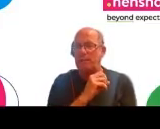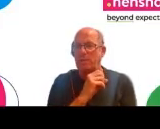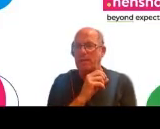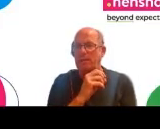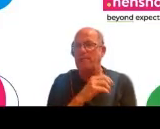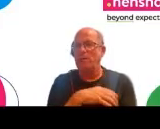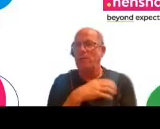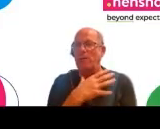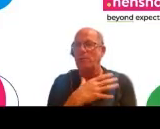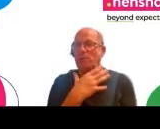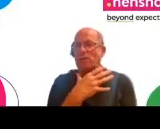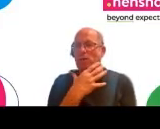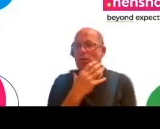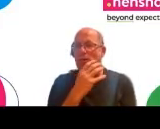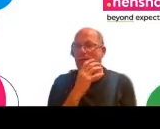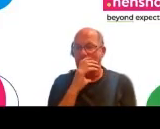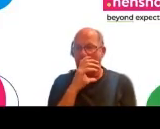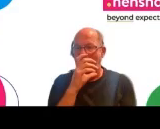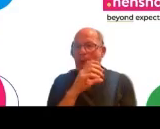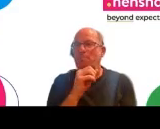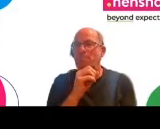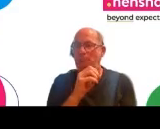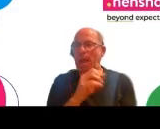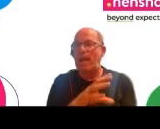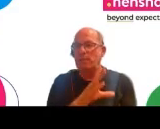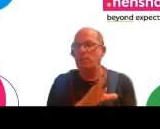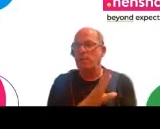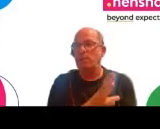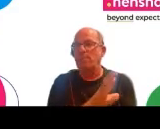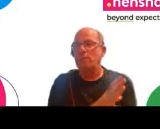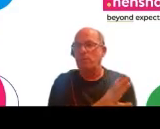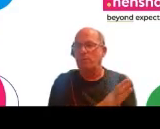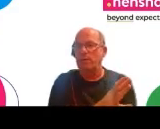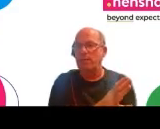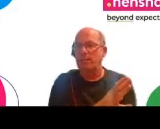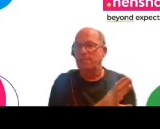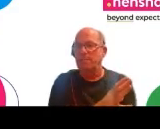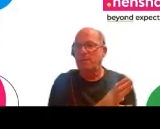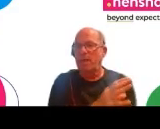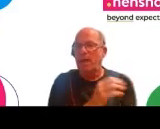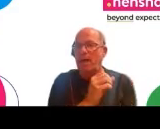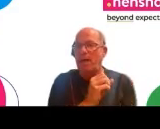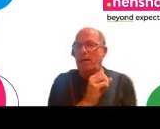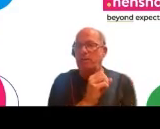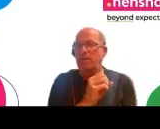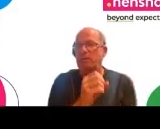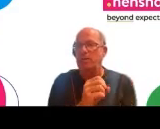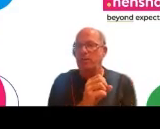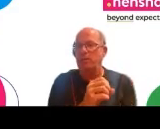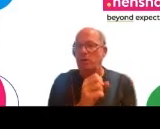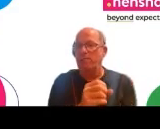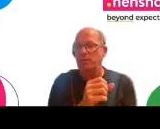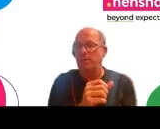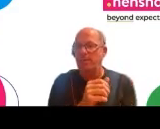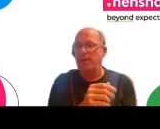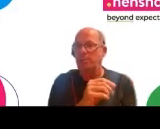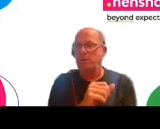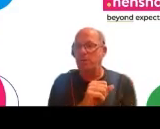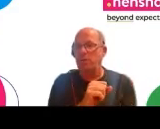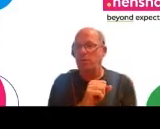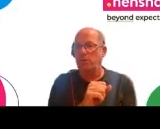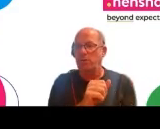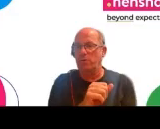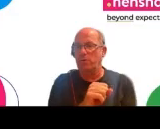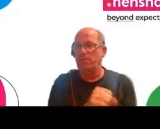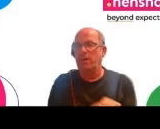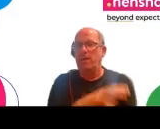had a go at it, if you don't know how to turn it on and off, it's probably best to avoid it until you're confident in being able